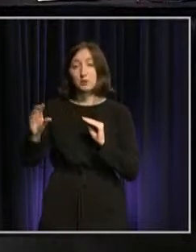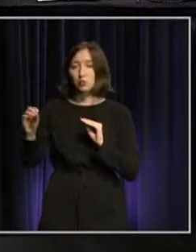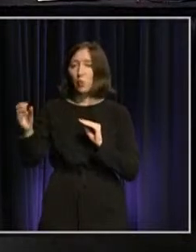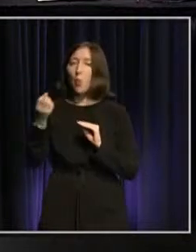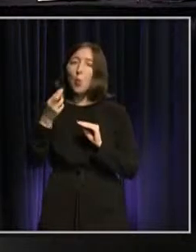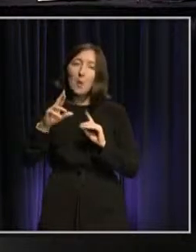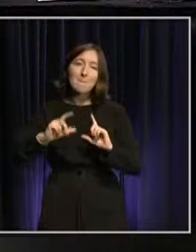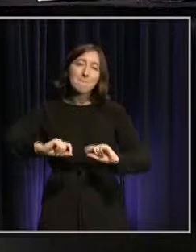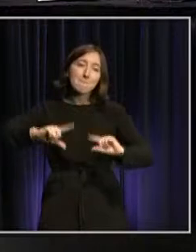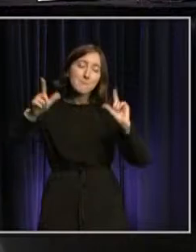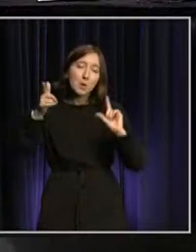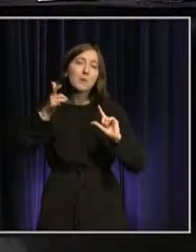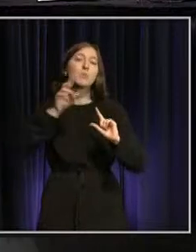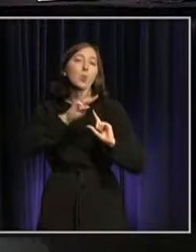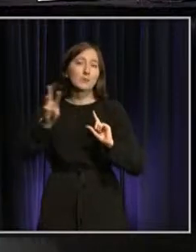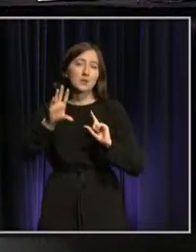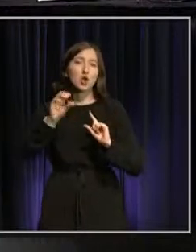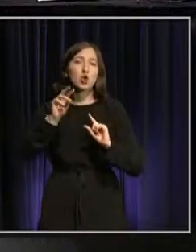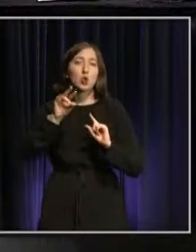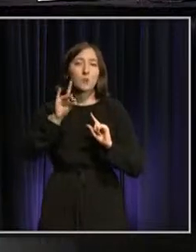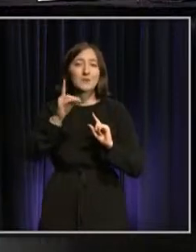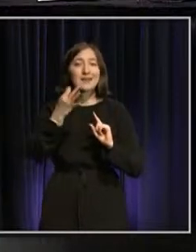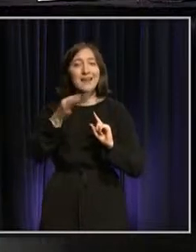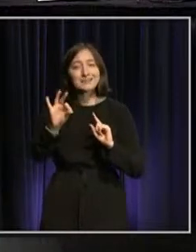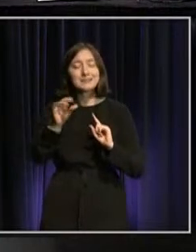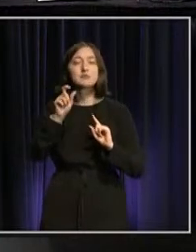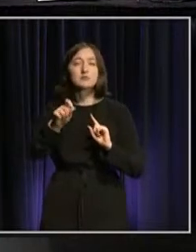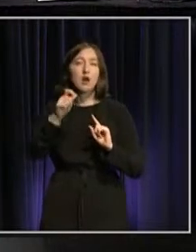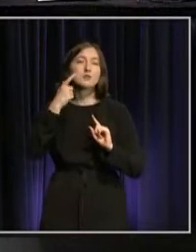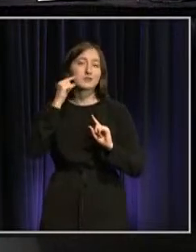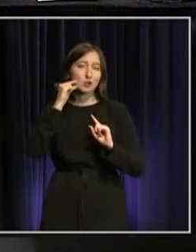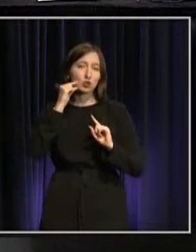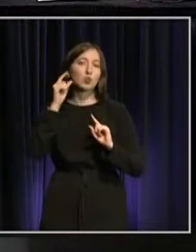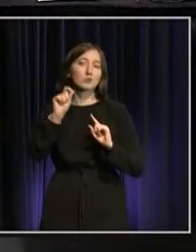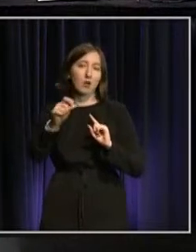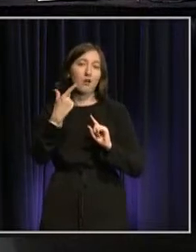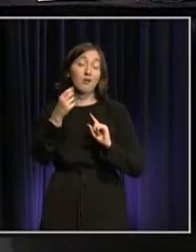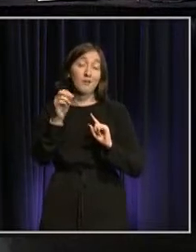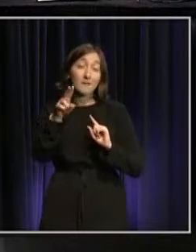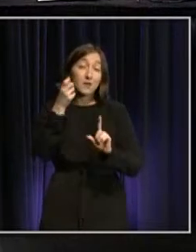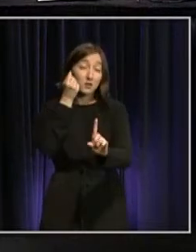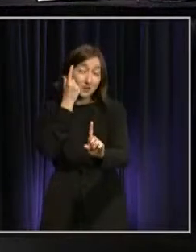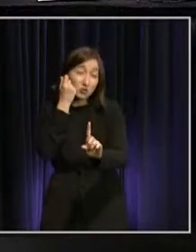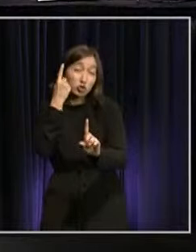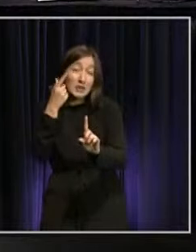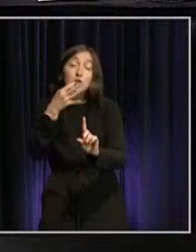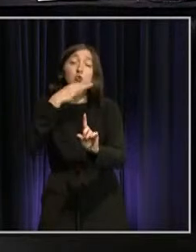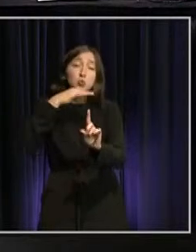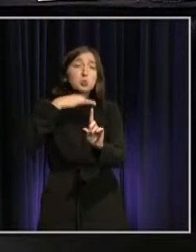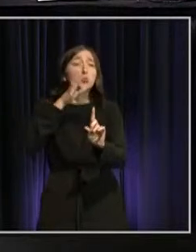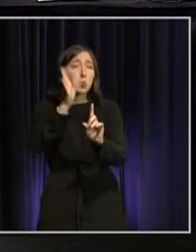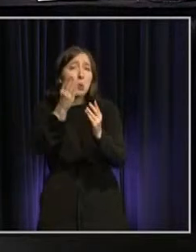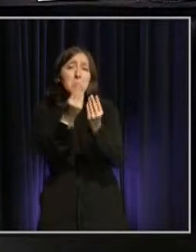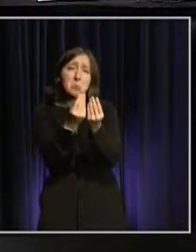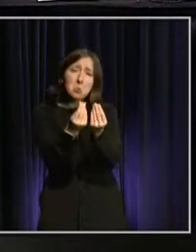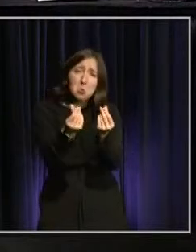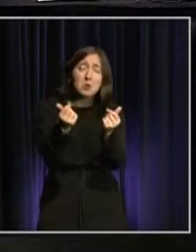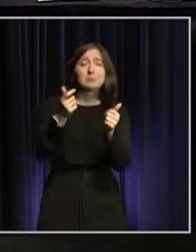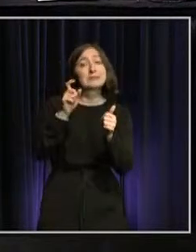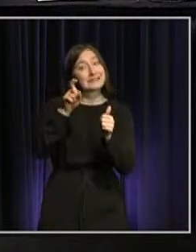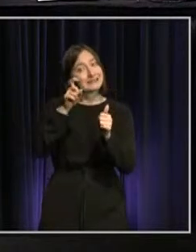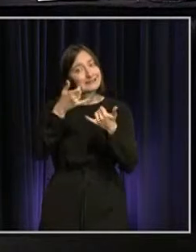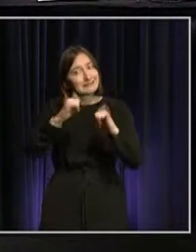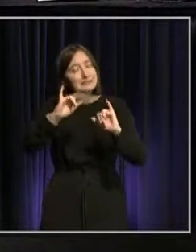covid19.sanantonio.gov. Please continue to do our part. As the judge said, the light is at the end of the tunnel, but we have to get there together. Mask up, practice social distancing and